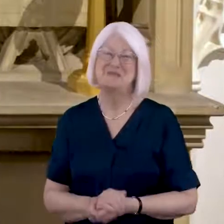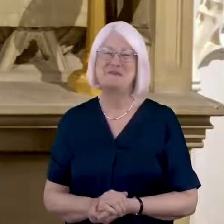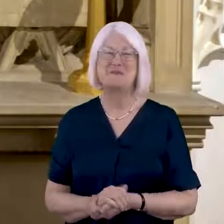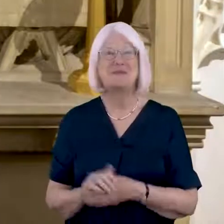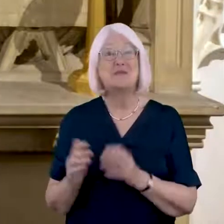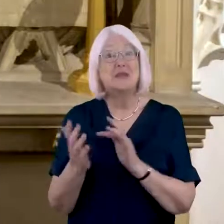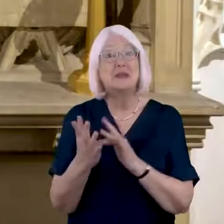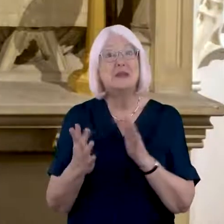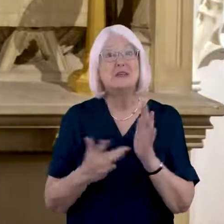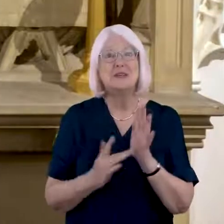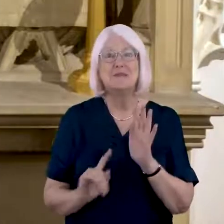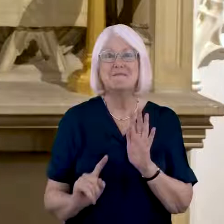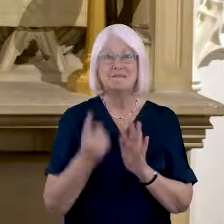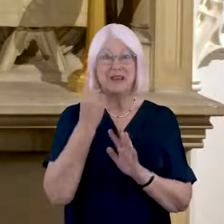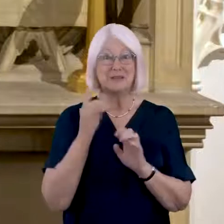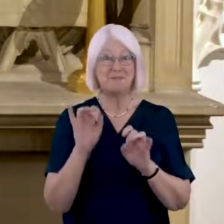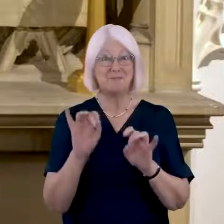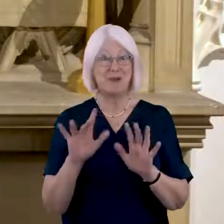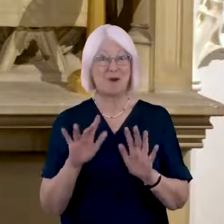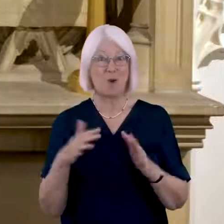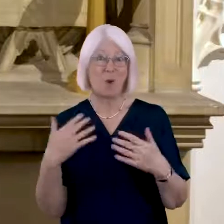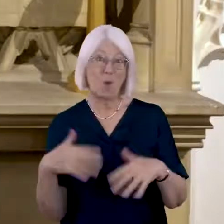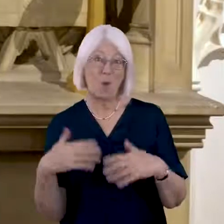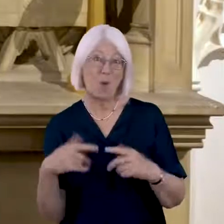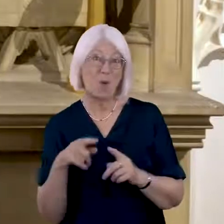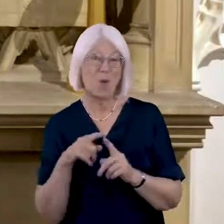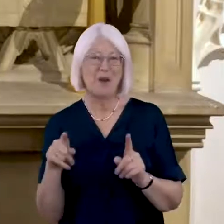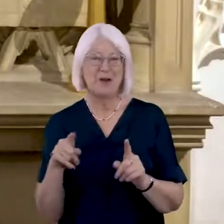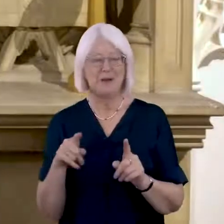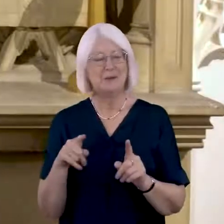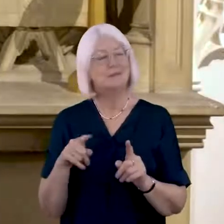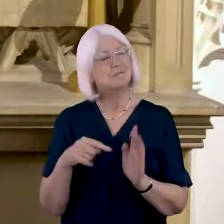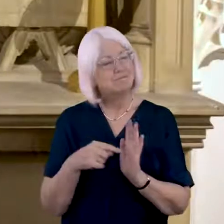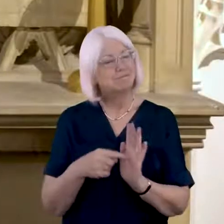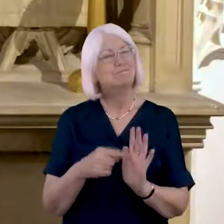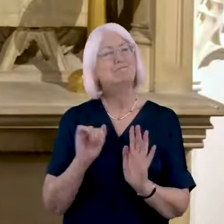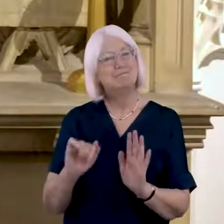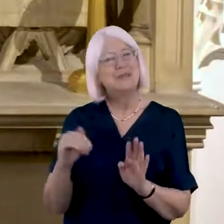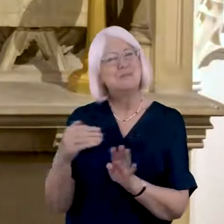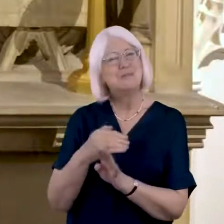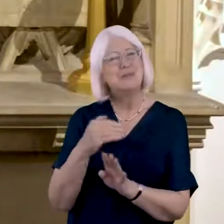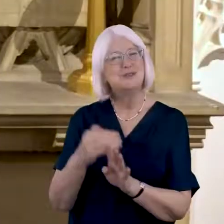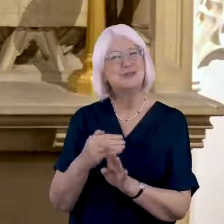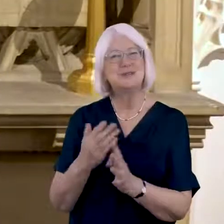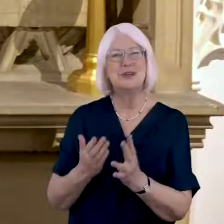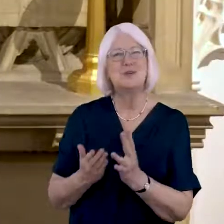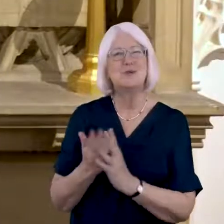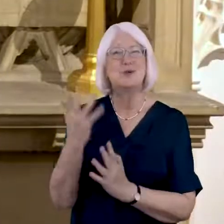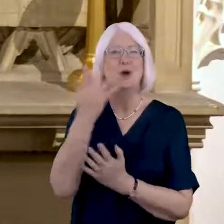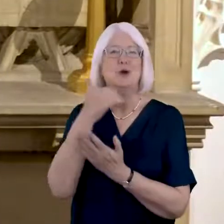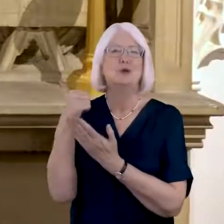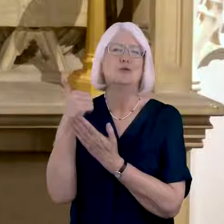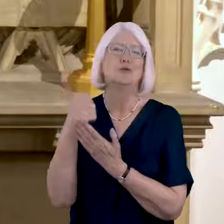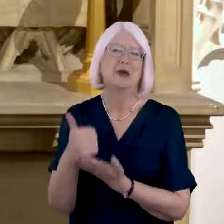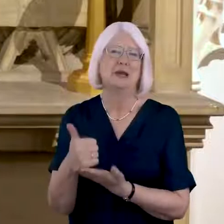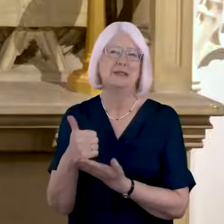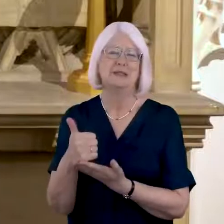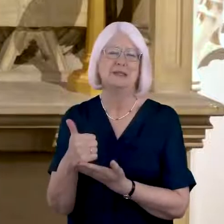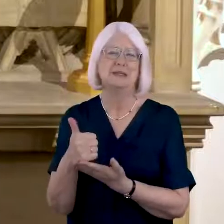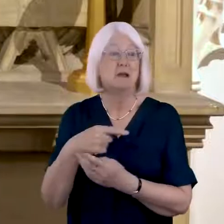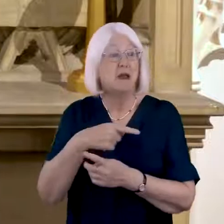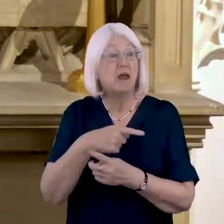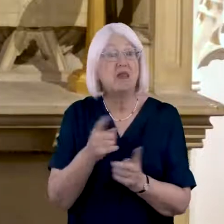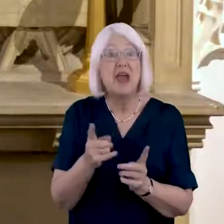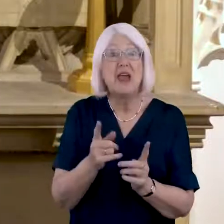Jesus' first miracle also made it clear that his ministry would be marked by grace of totally undeserved riches